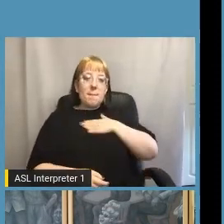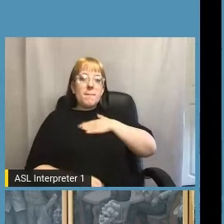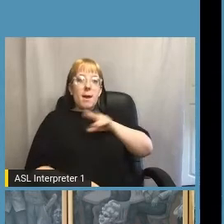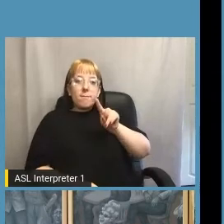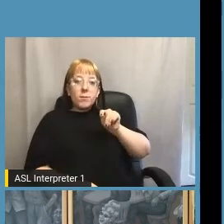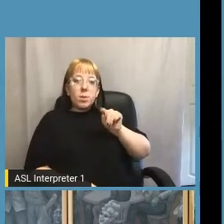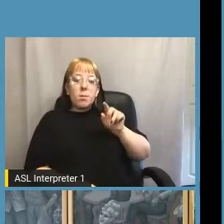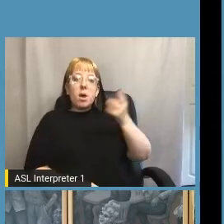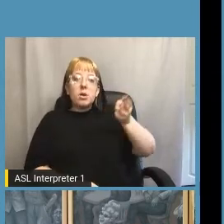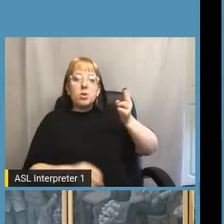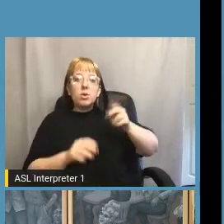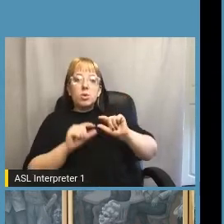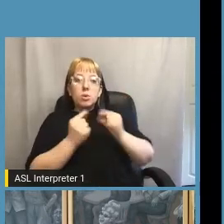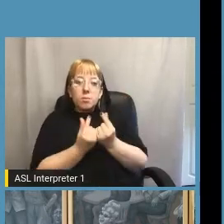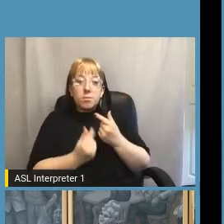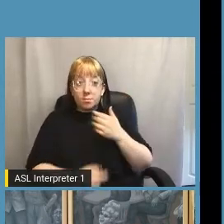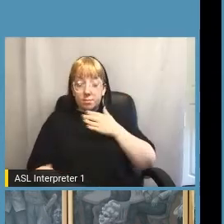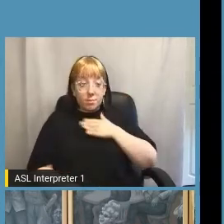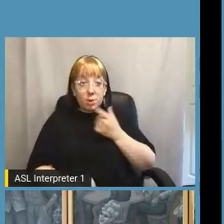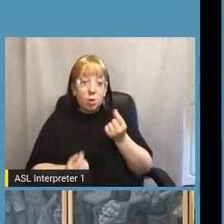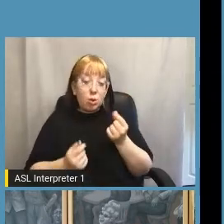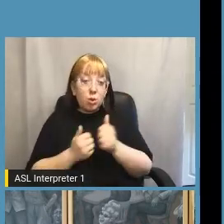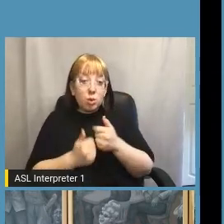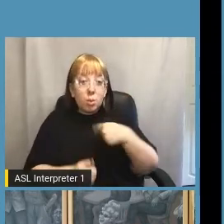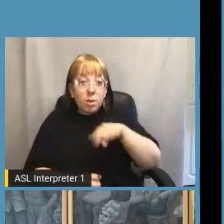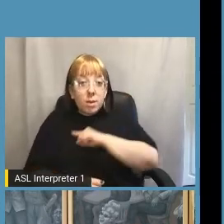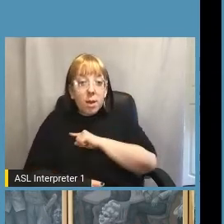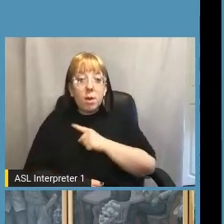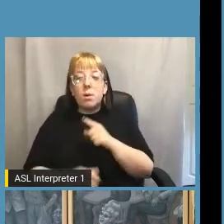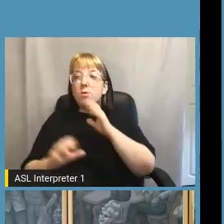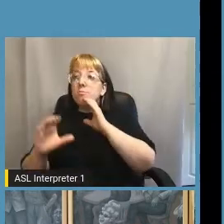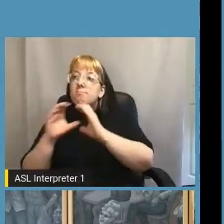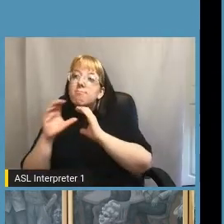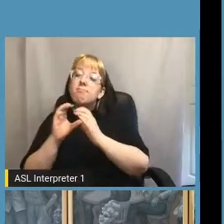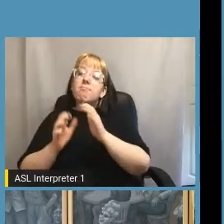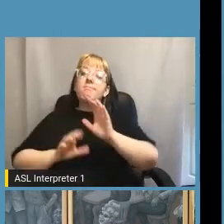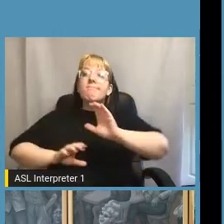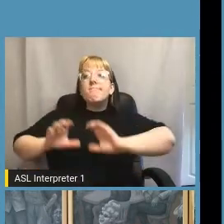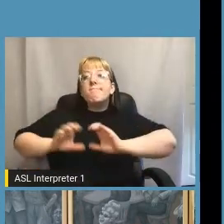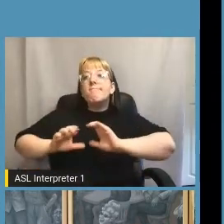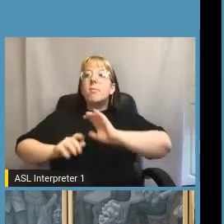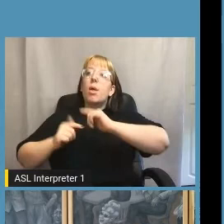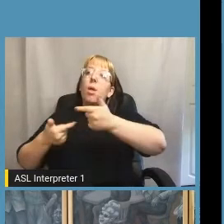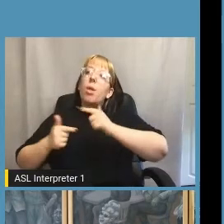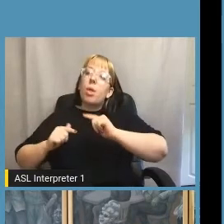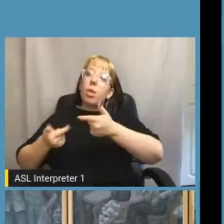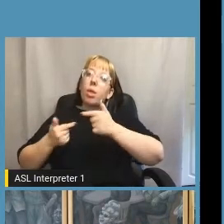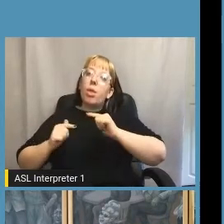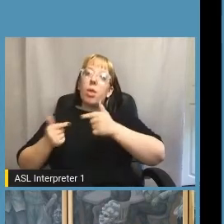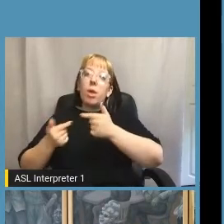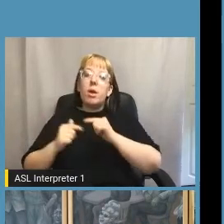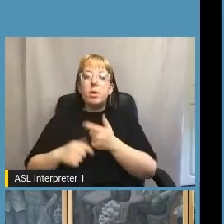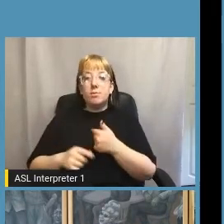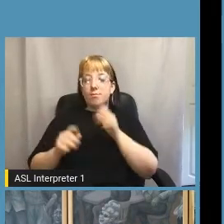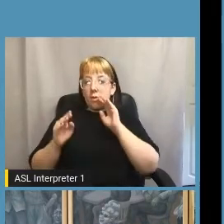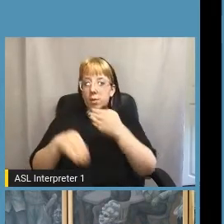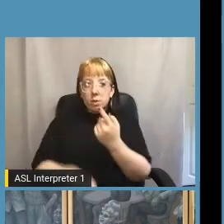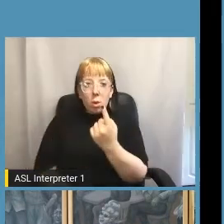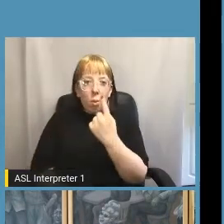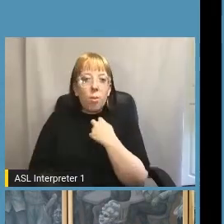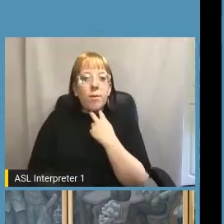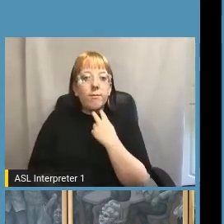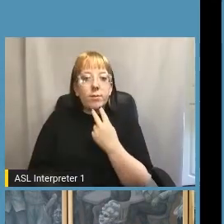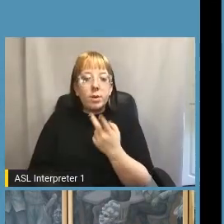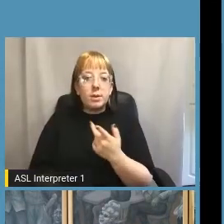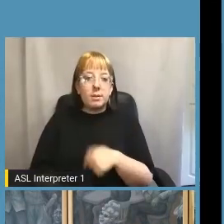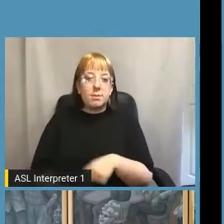what we have done with our podcast. You can do conversational. Is it a back and forth between two people, or are you focusing on one voice? That single